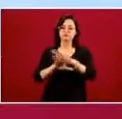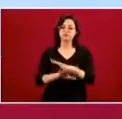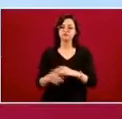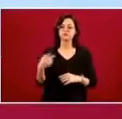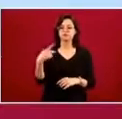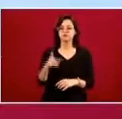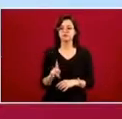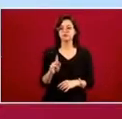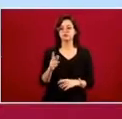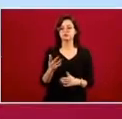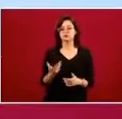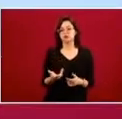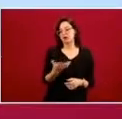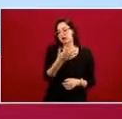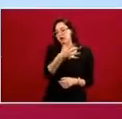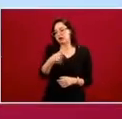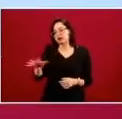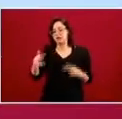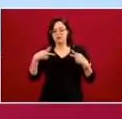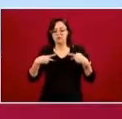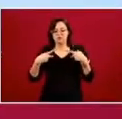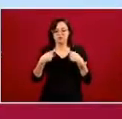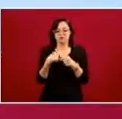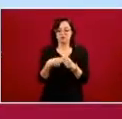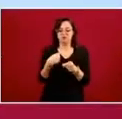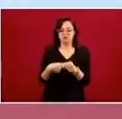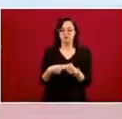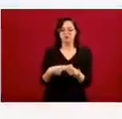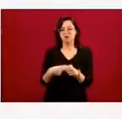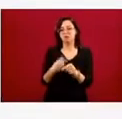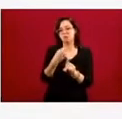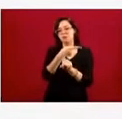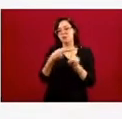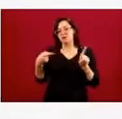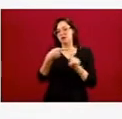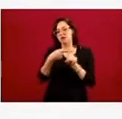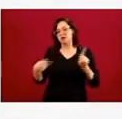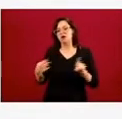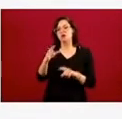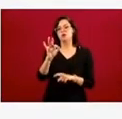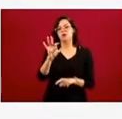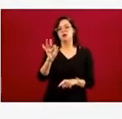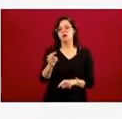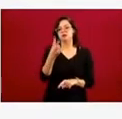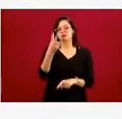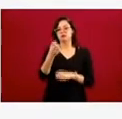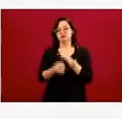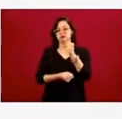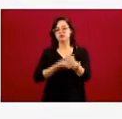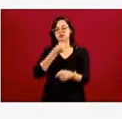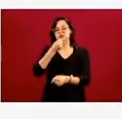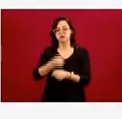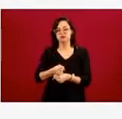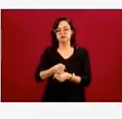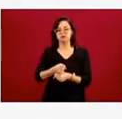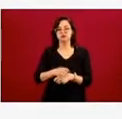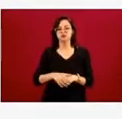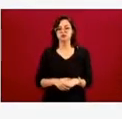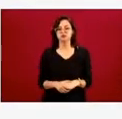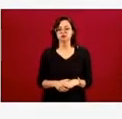have this other data that will vary in the following days, but 43 days is the